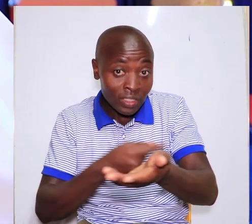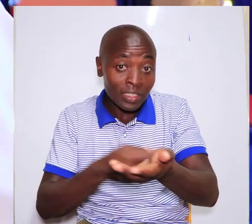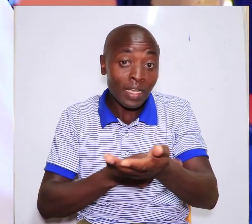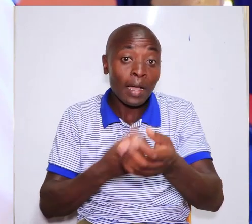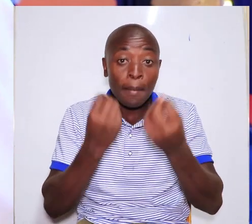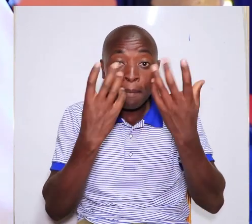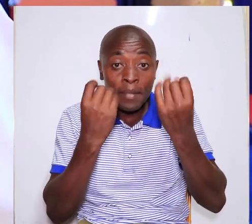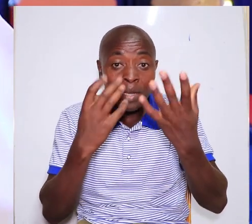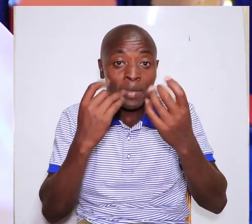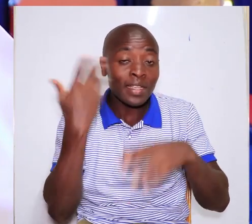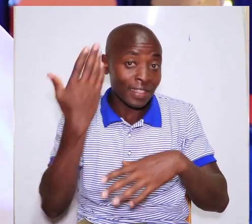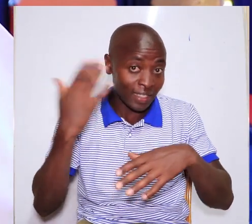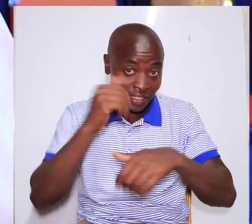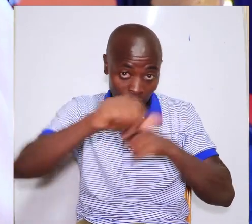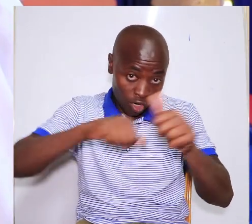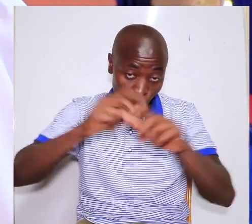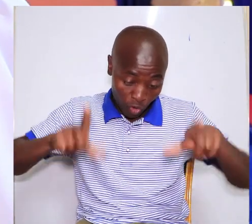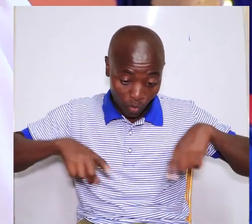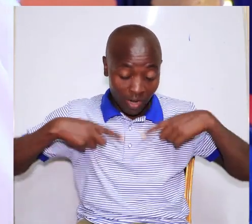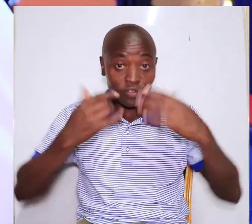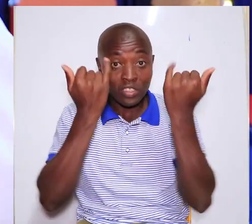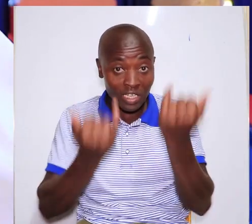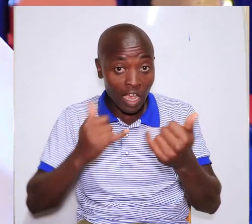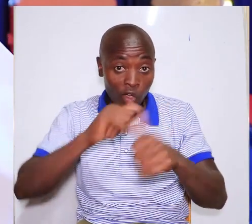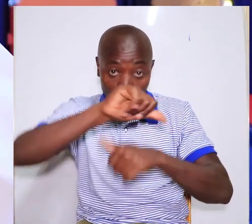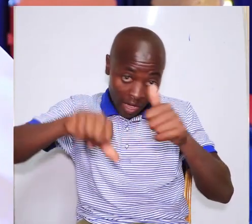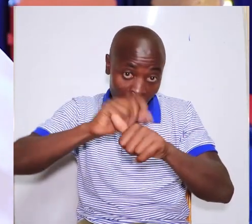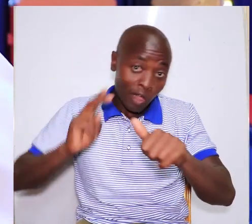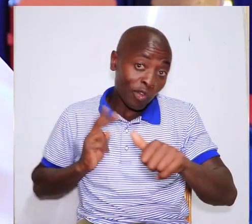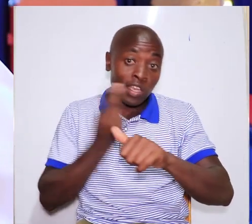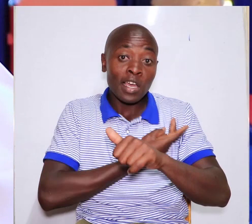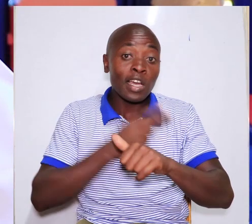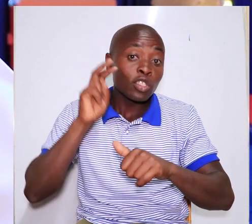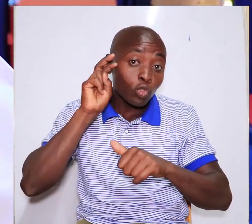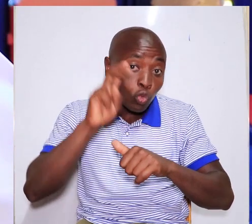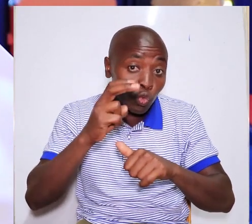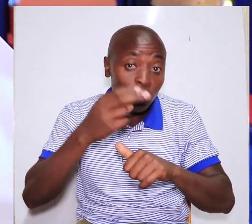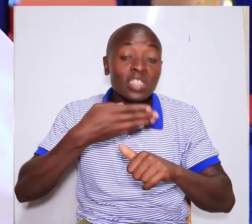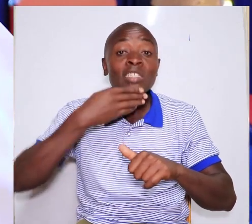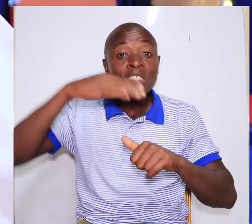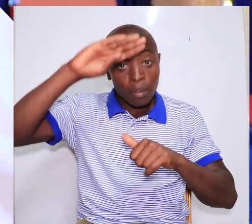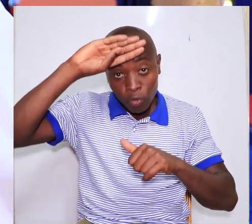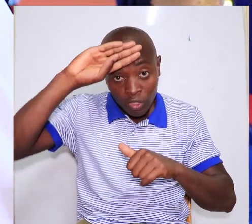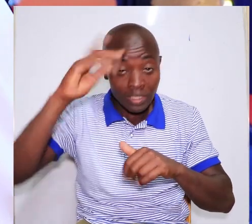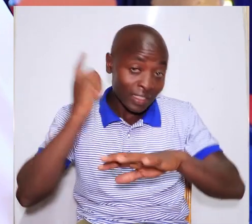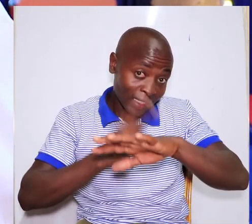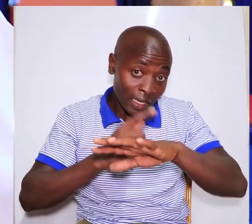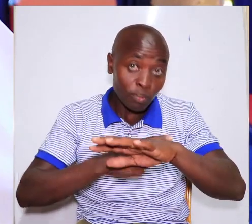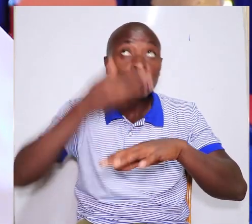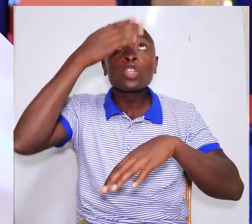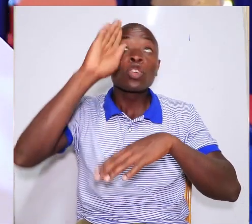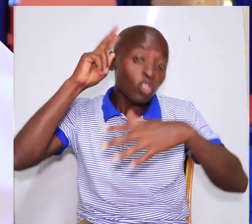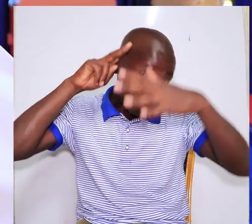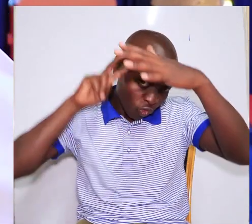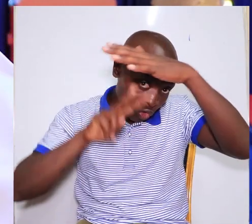many Sodoms within our lives, and therefore all around us we see desperate situations, and God's vision,